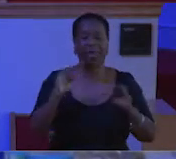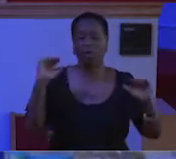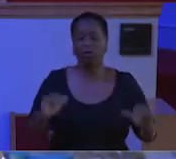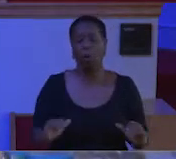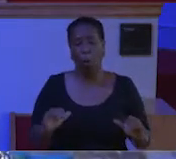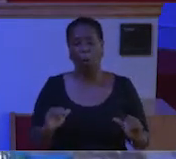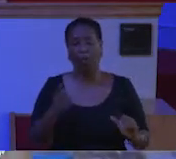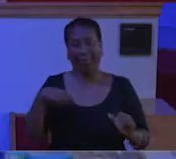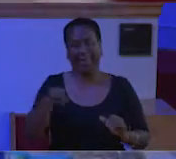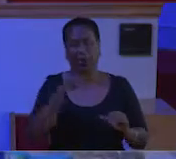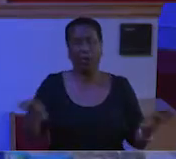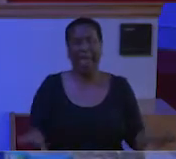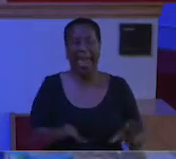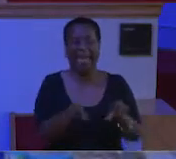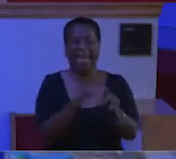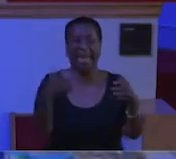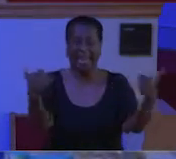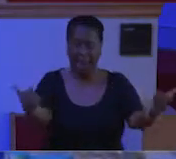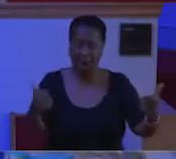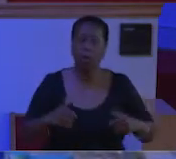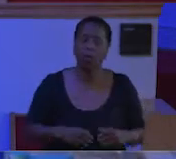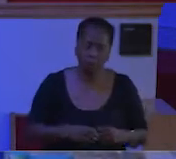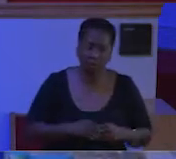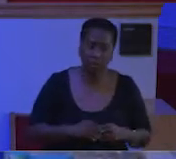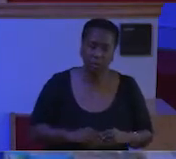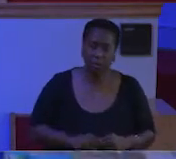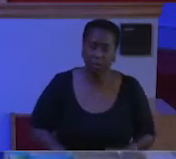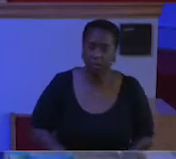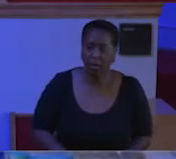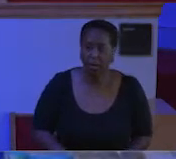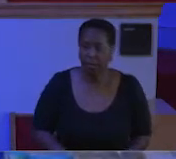that you're acting like now.